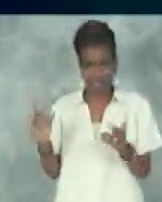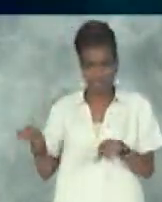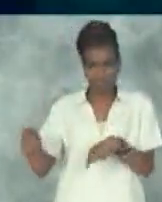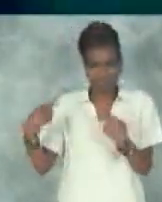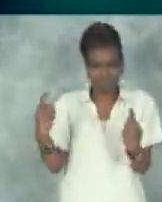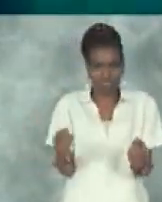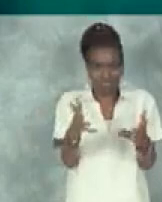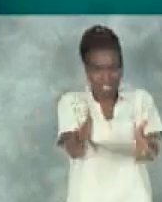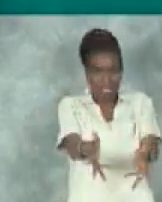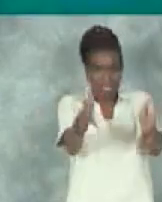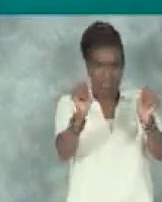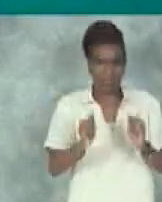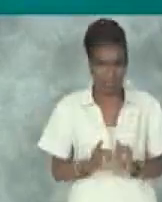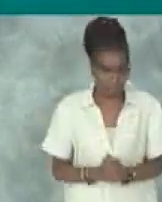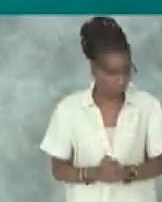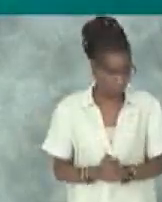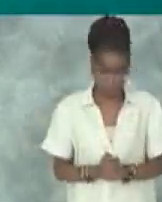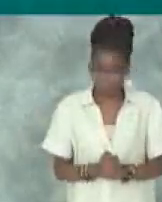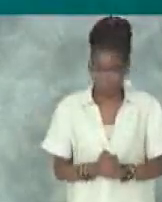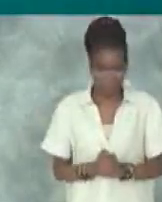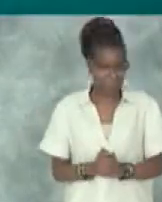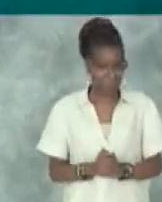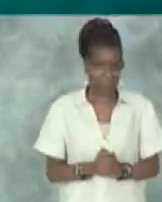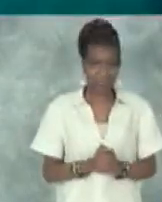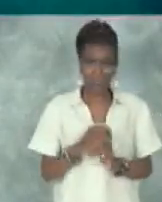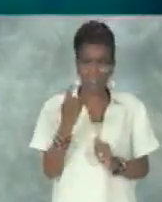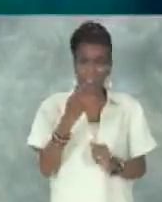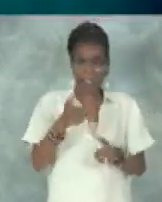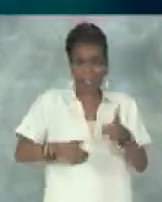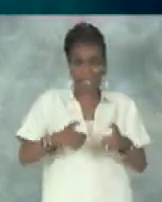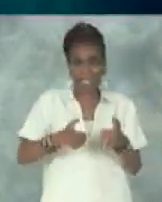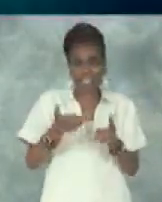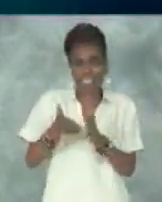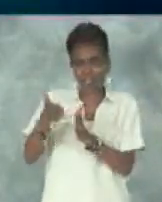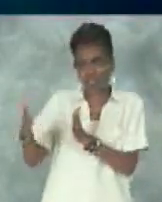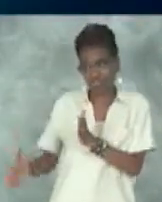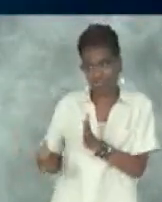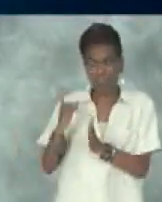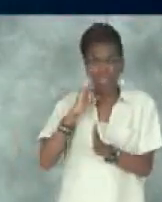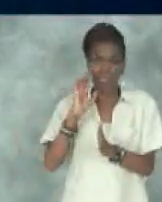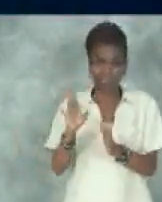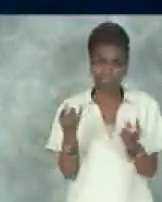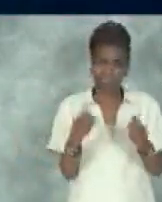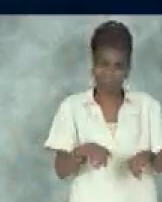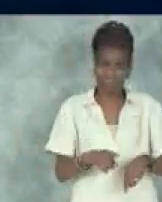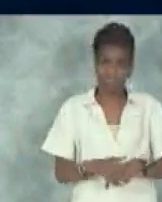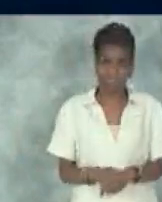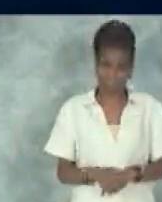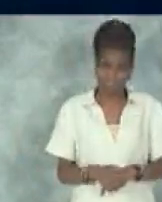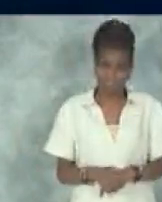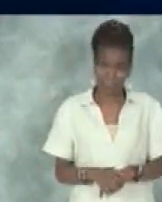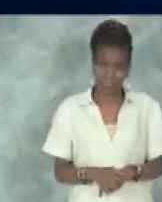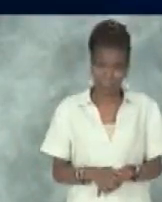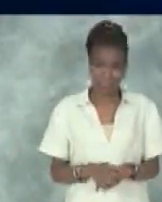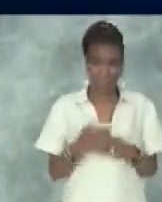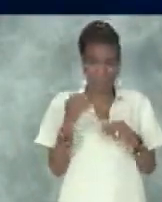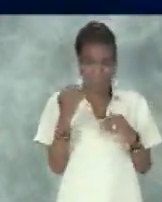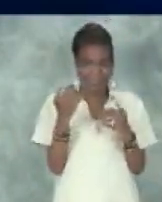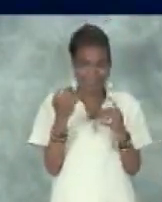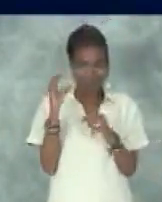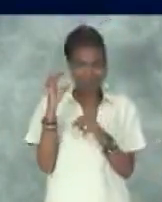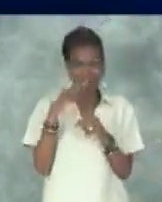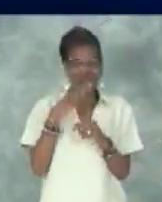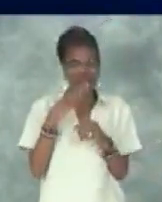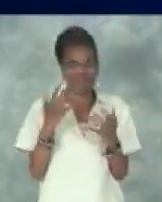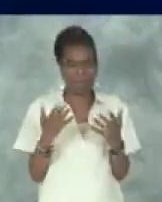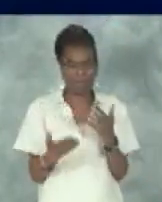to leave you now. Somebody text your neighbor and say, it shall come to pass. That's what I want to talk about. That's